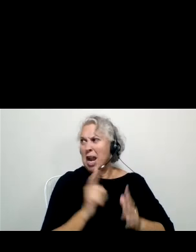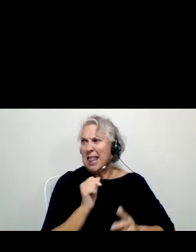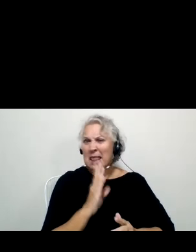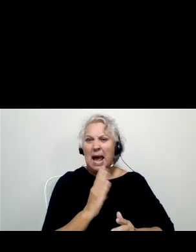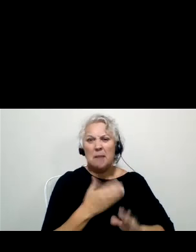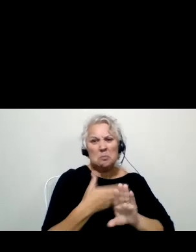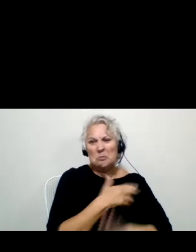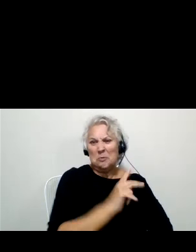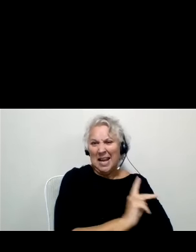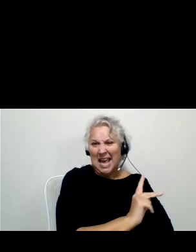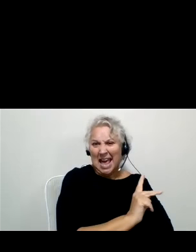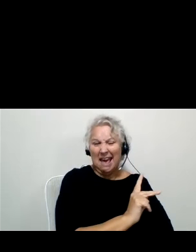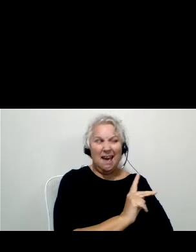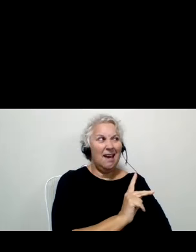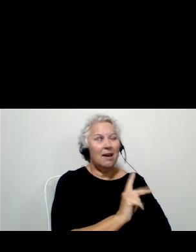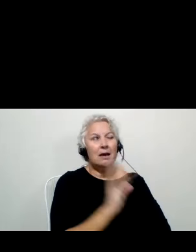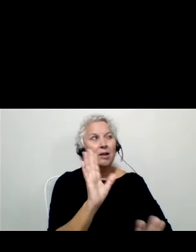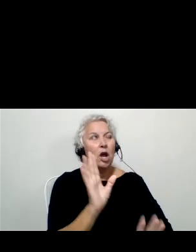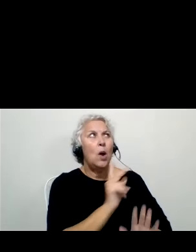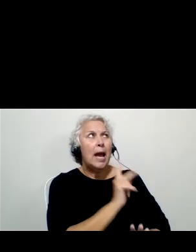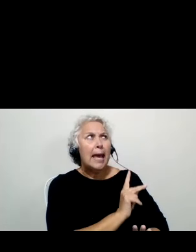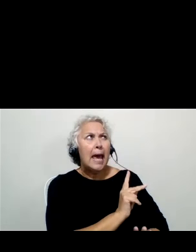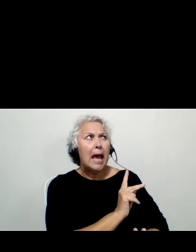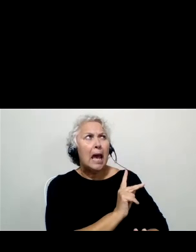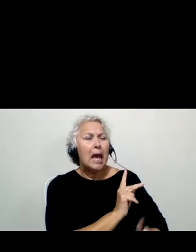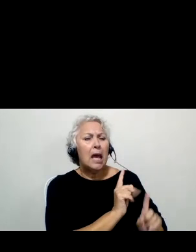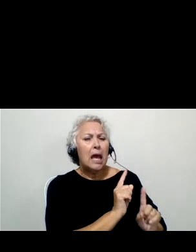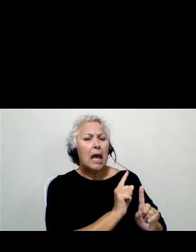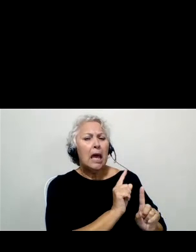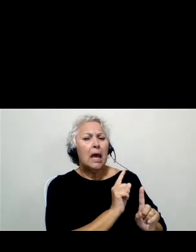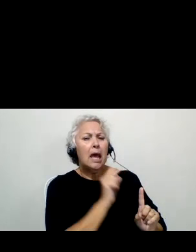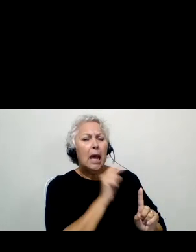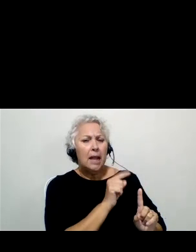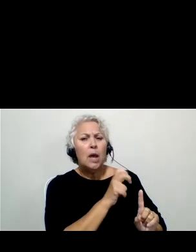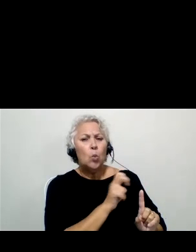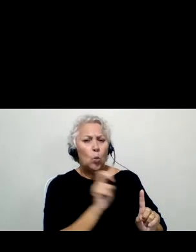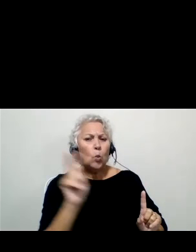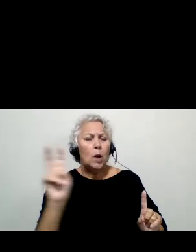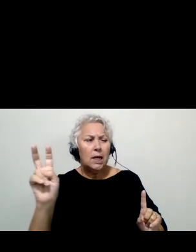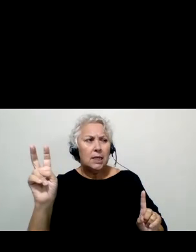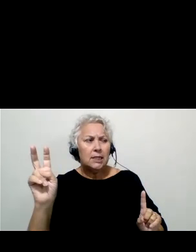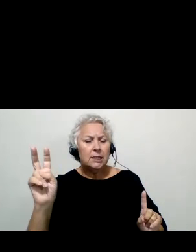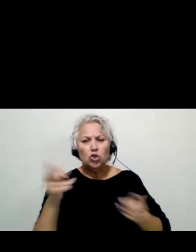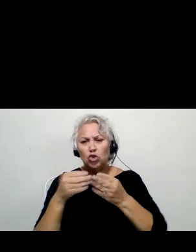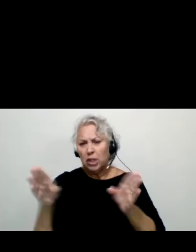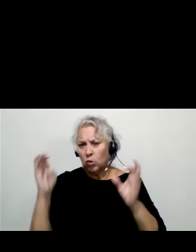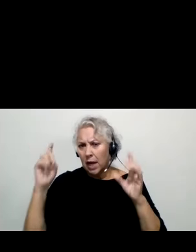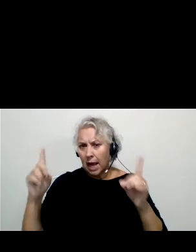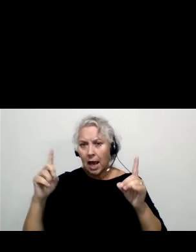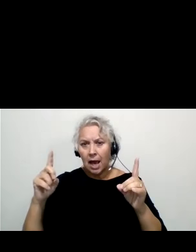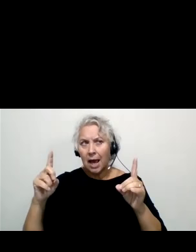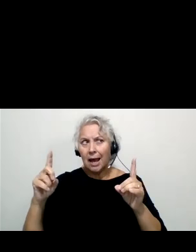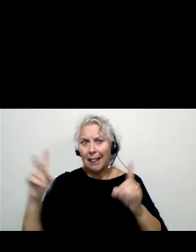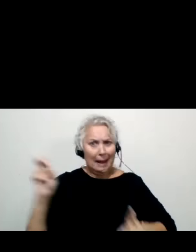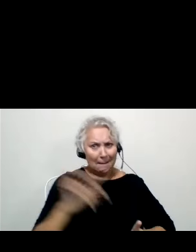pre-K, we had him for pre-K, no, K, probably K, and then he went to general ed and he did K